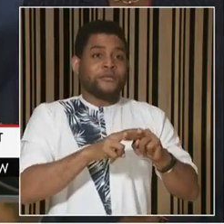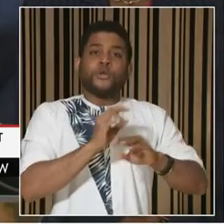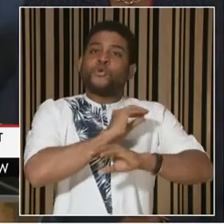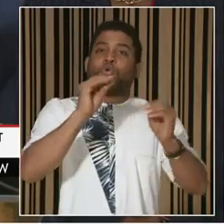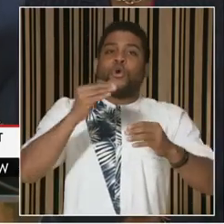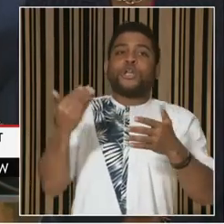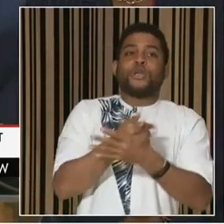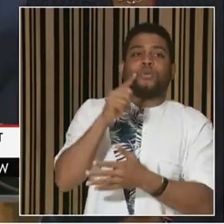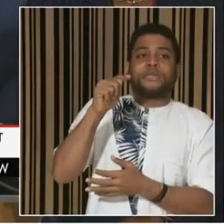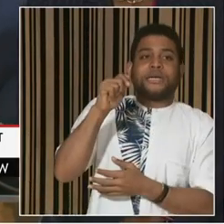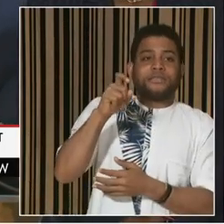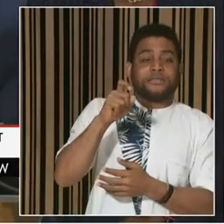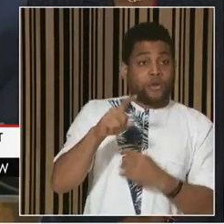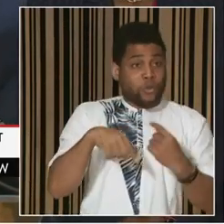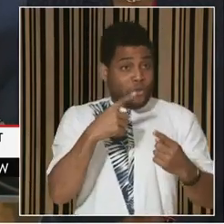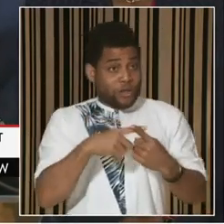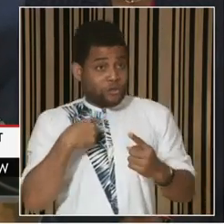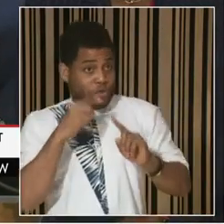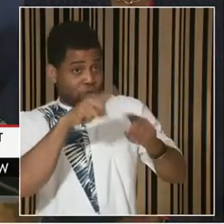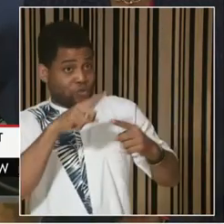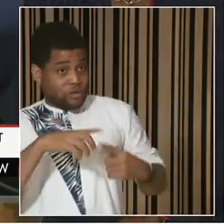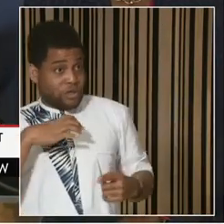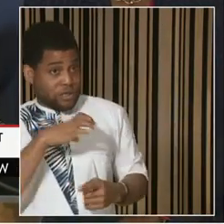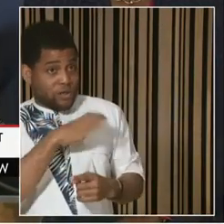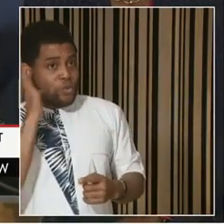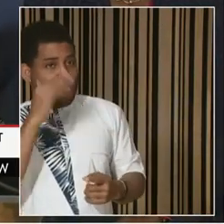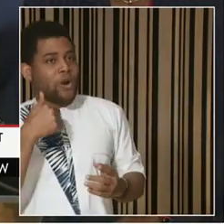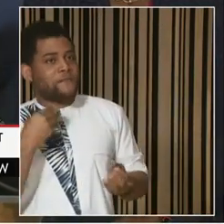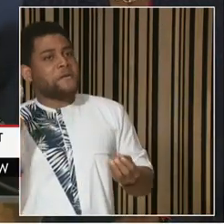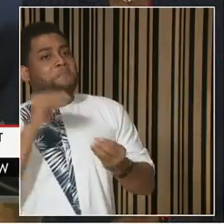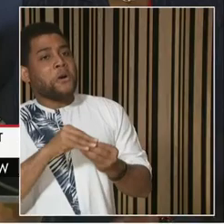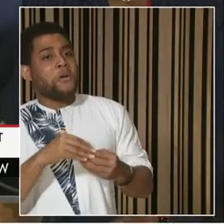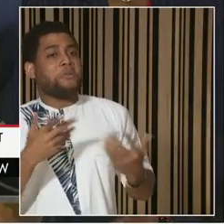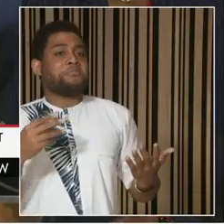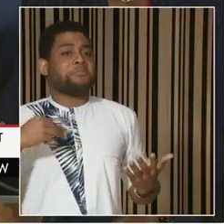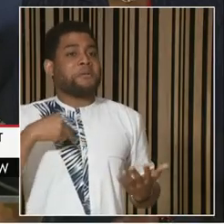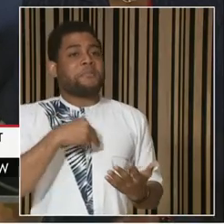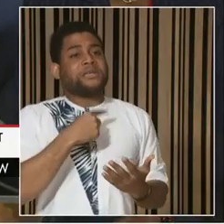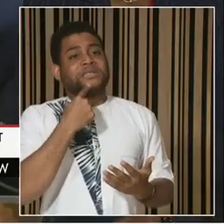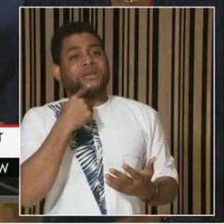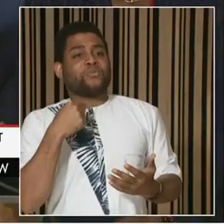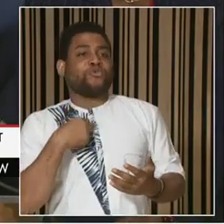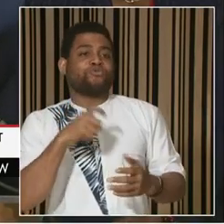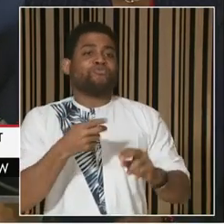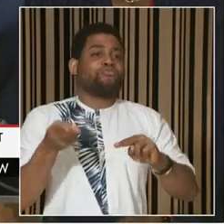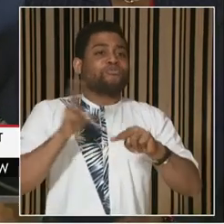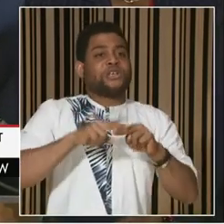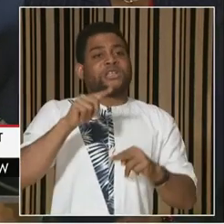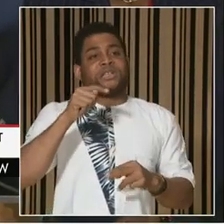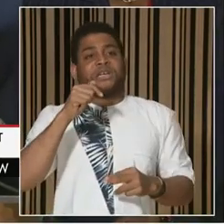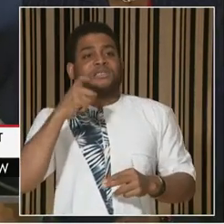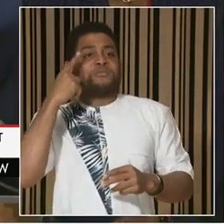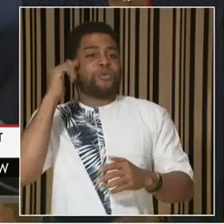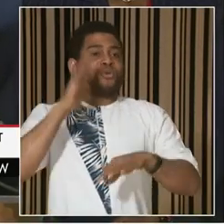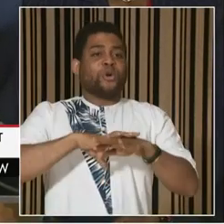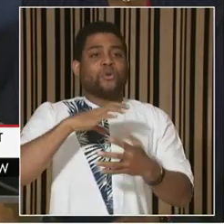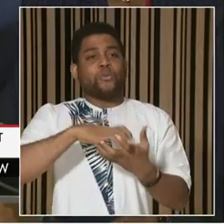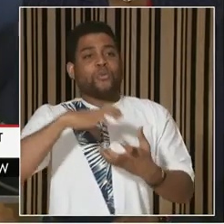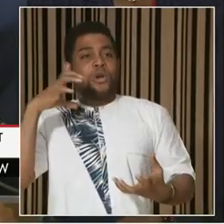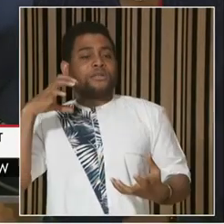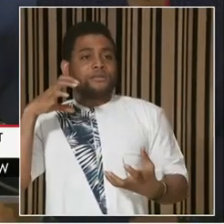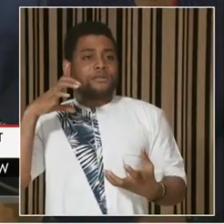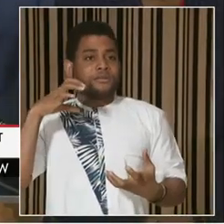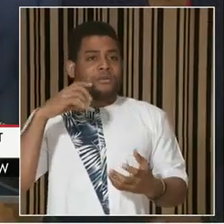to the council, you're going to have some more progressive members who say, well, we should raise taxes probably on the wealthy. Now, what are